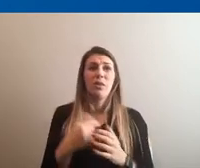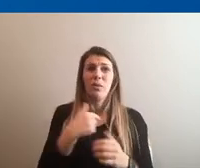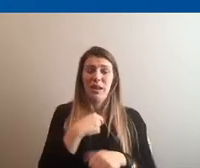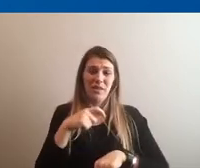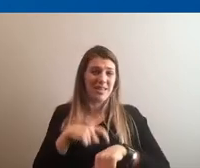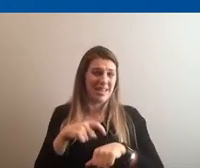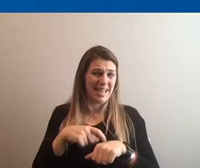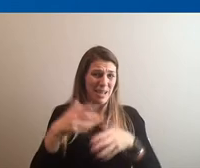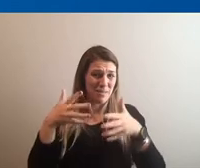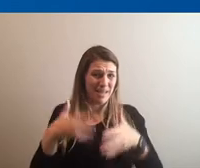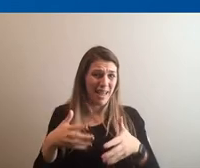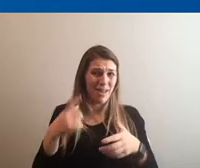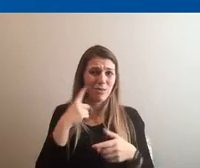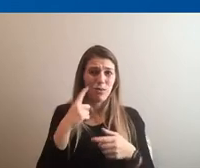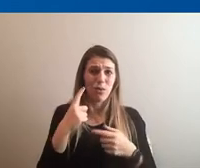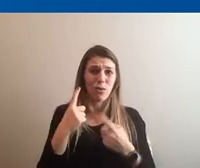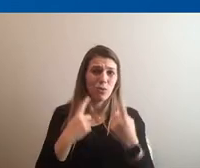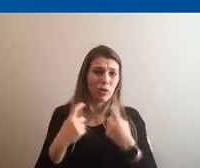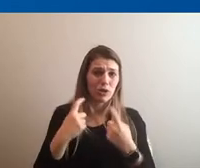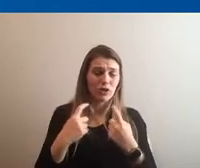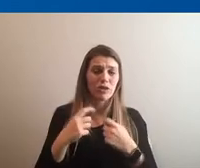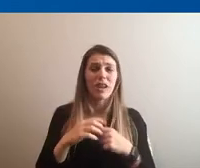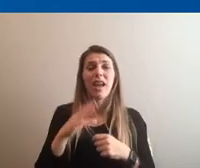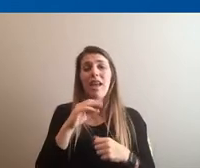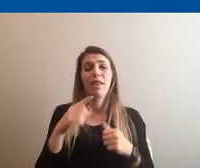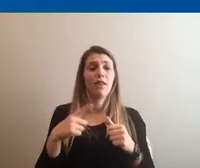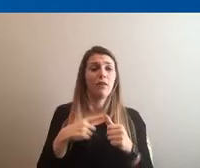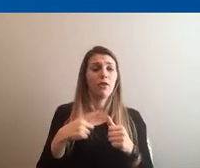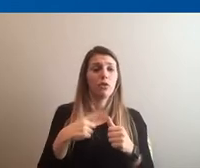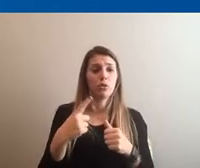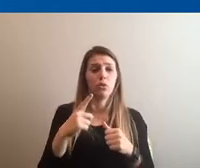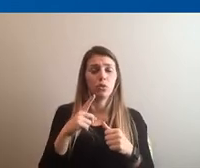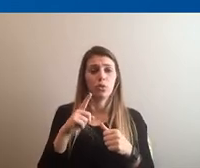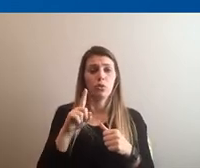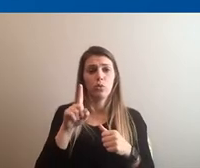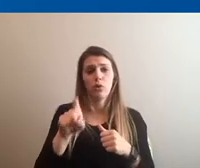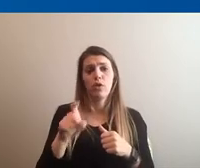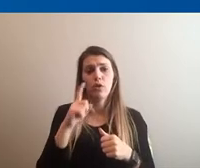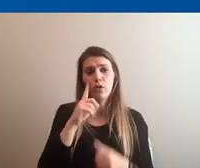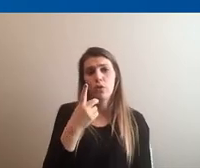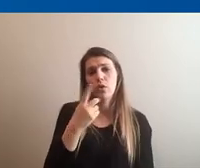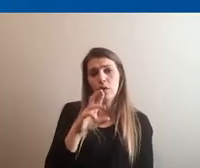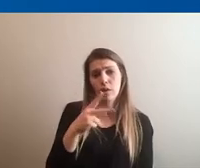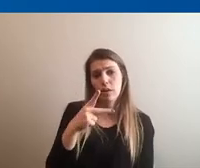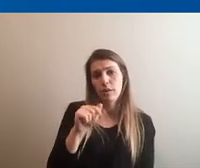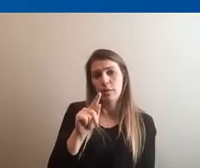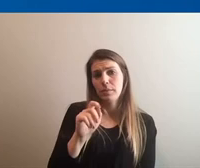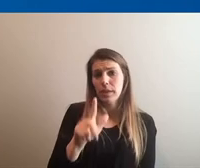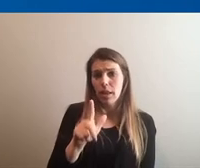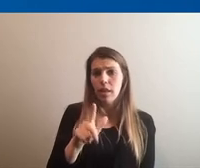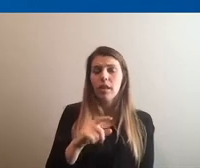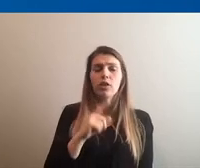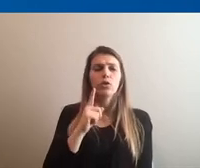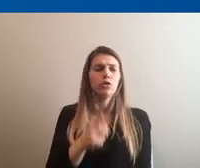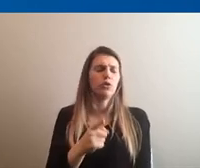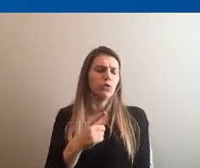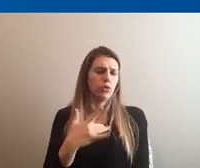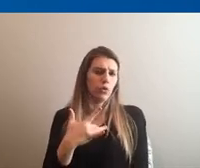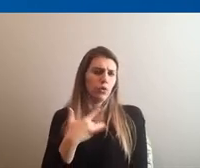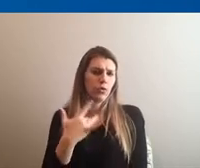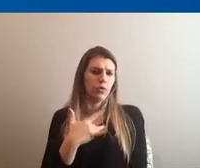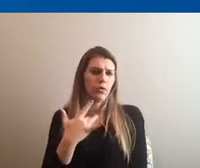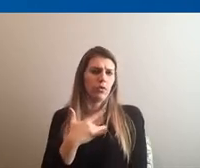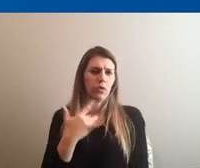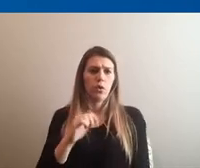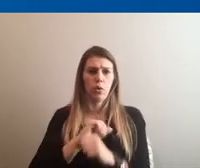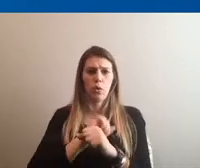time for questions. And the first one is for Dr. Patel. Do you think that